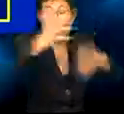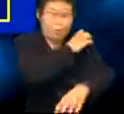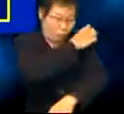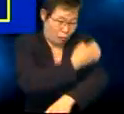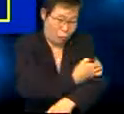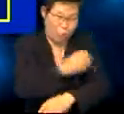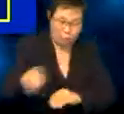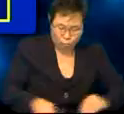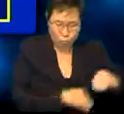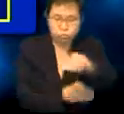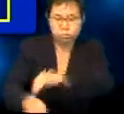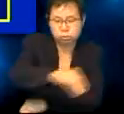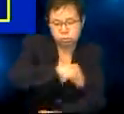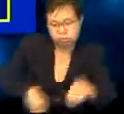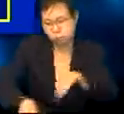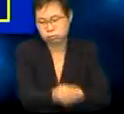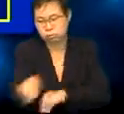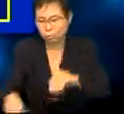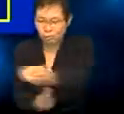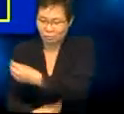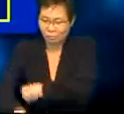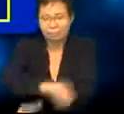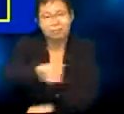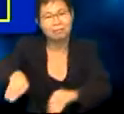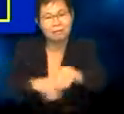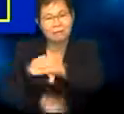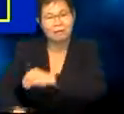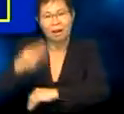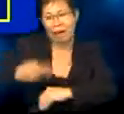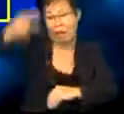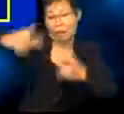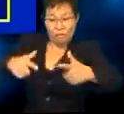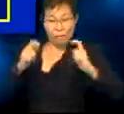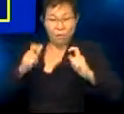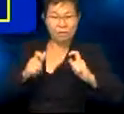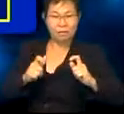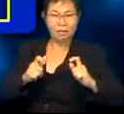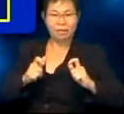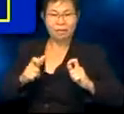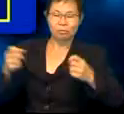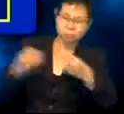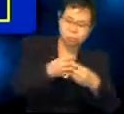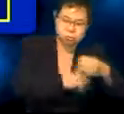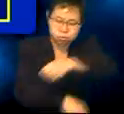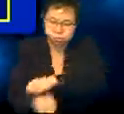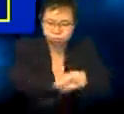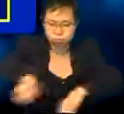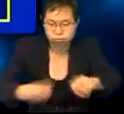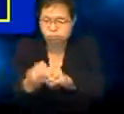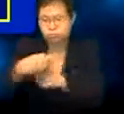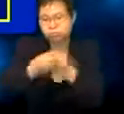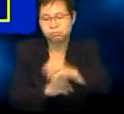of energy to move about in all directions and at high speed, colliding into one